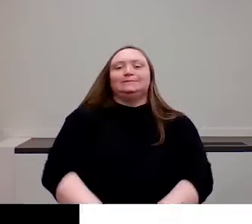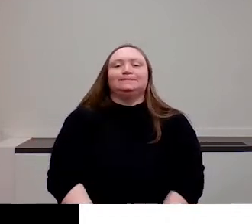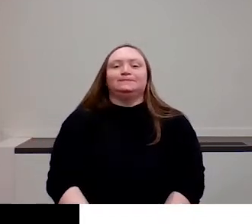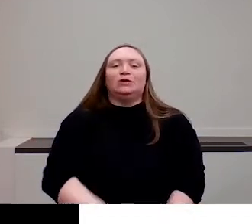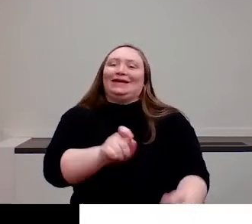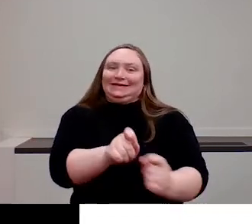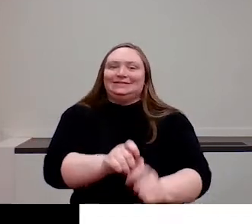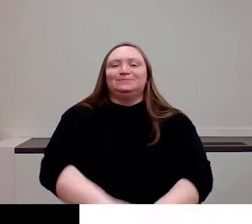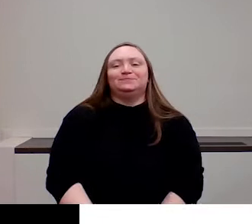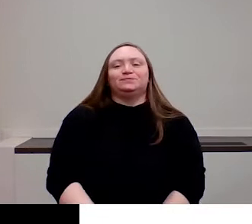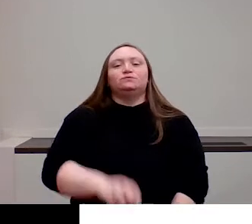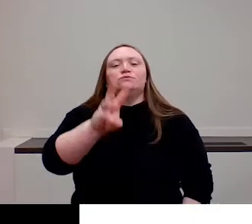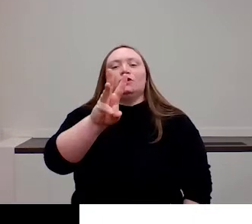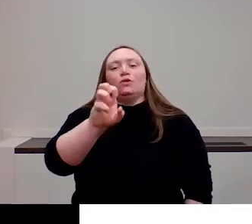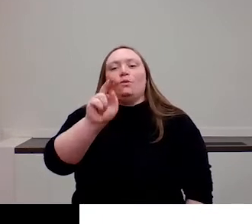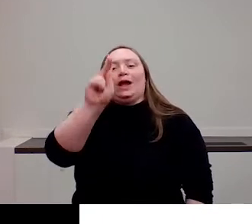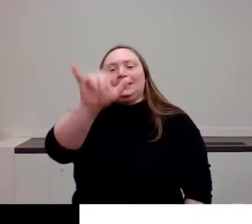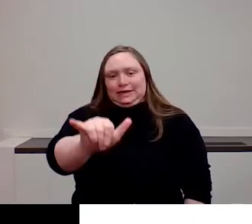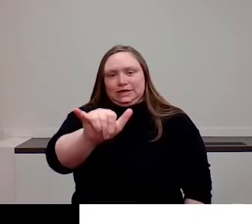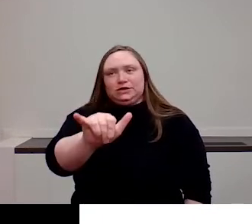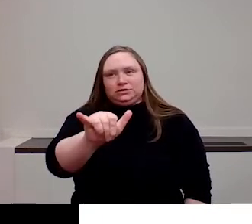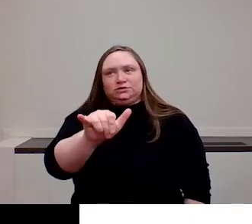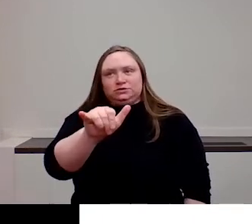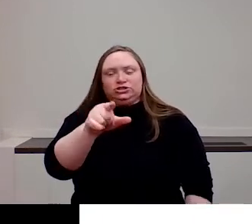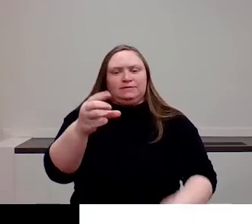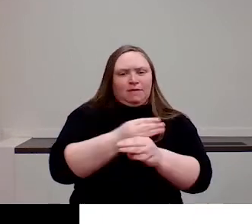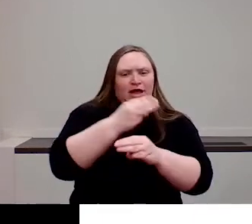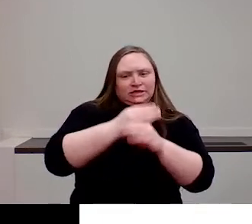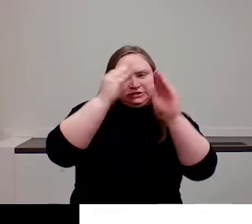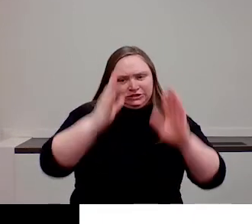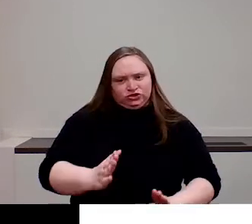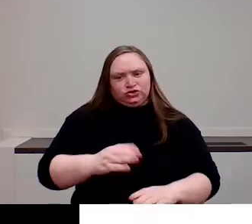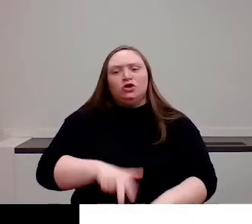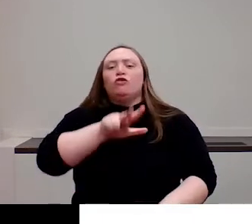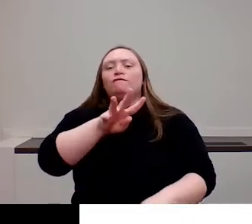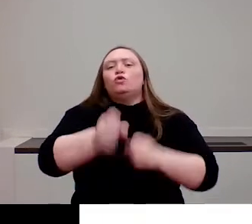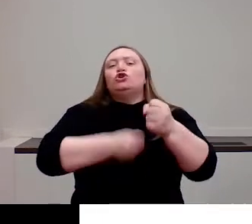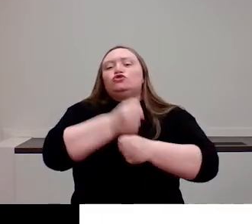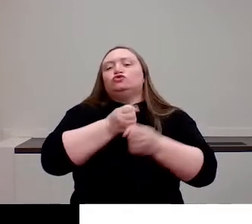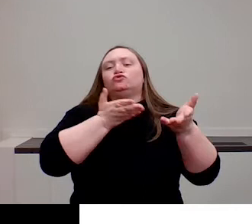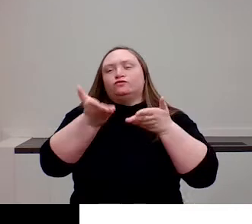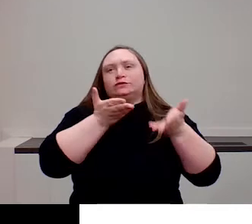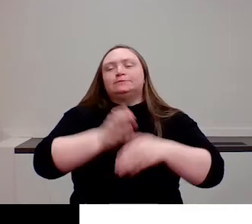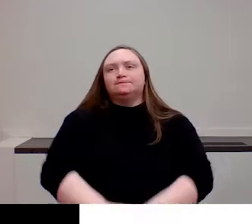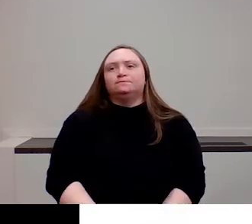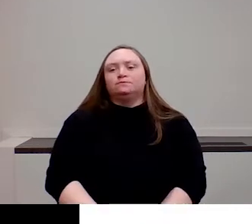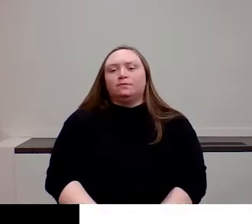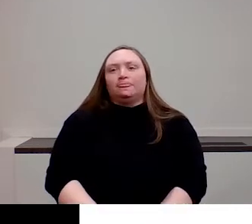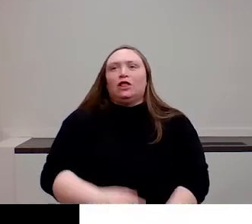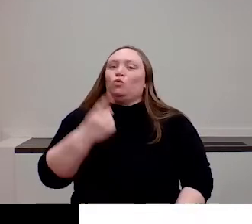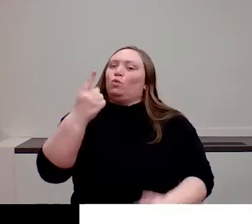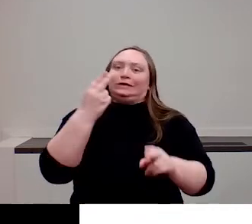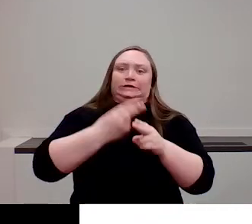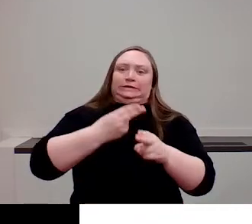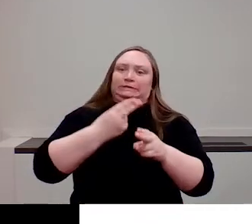exact. Wendy L. Wynn, she is a BAPS teacher at Bowsher with 34 years of service. And this is the one